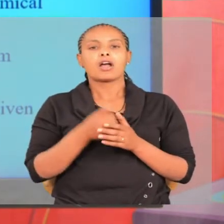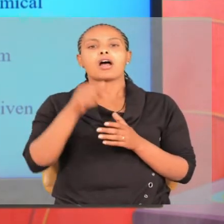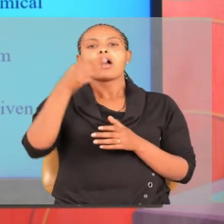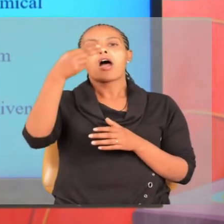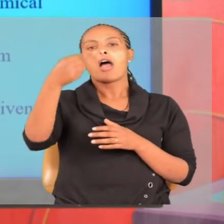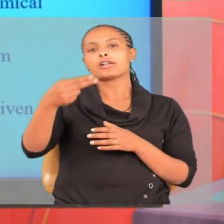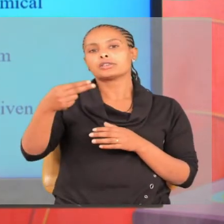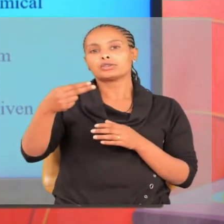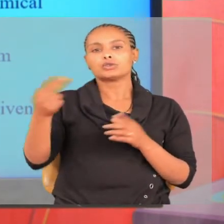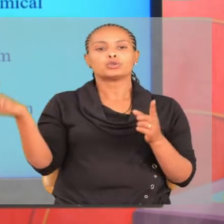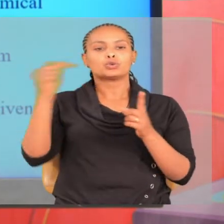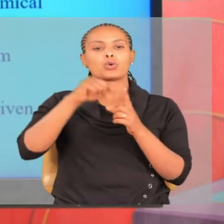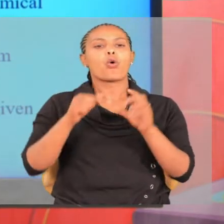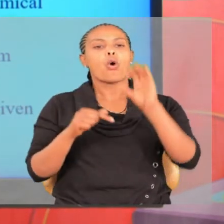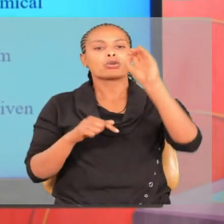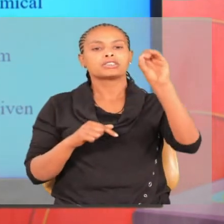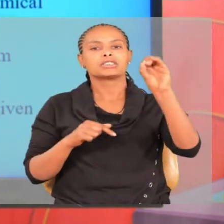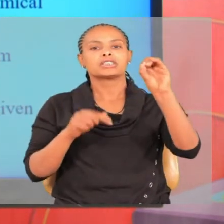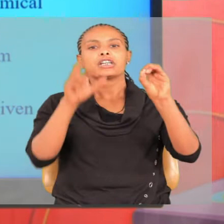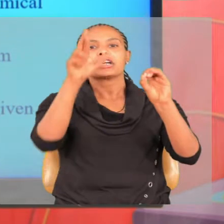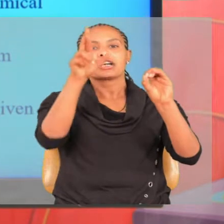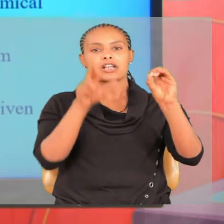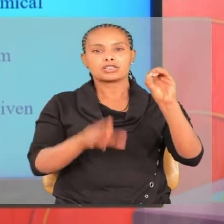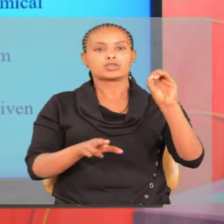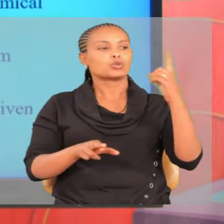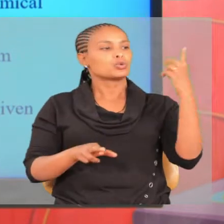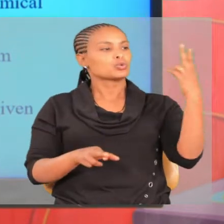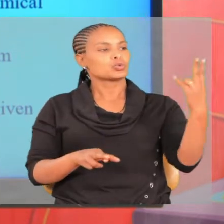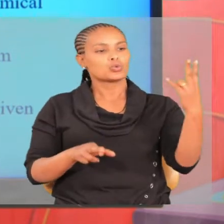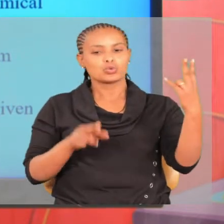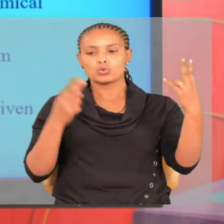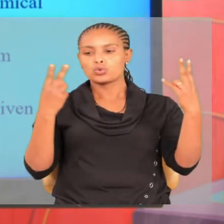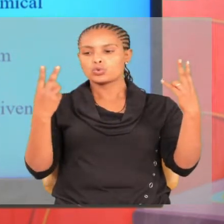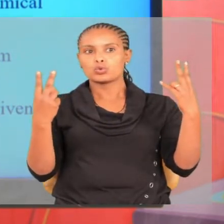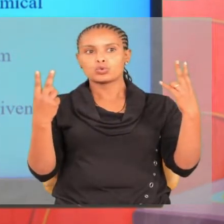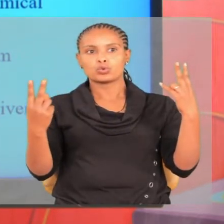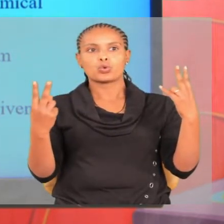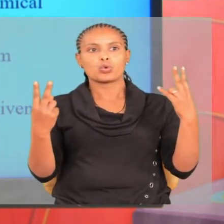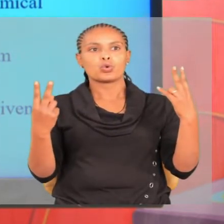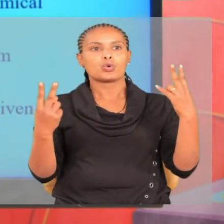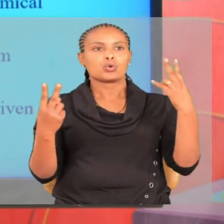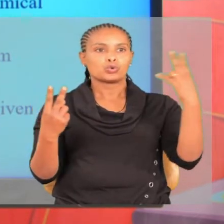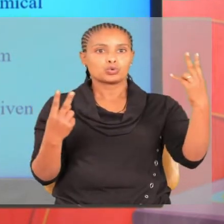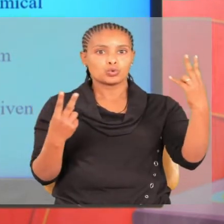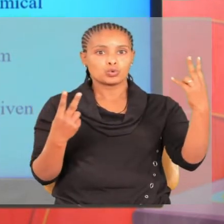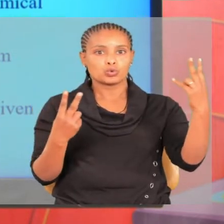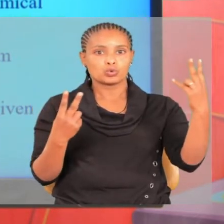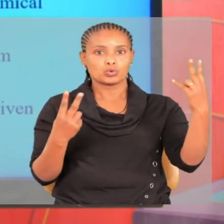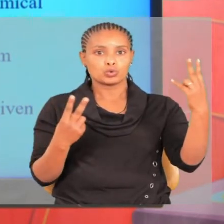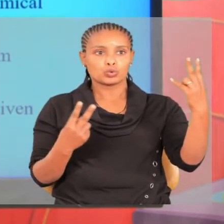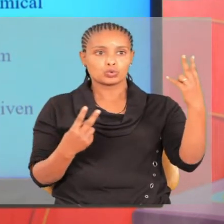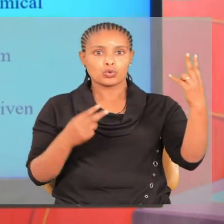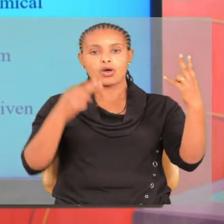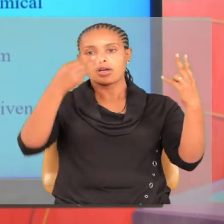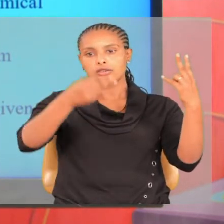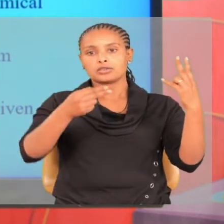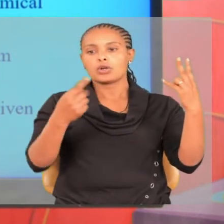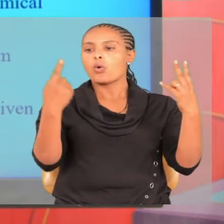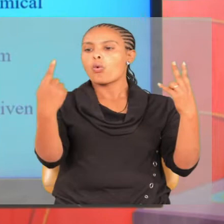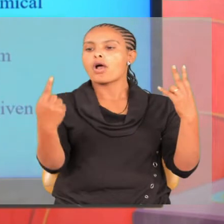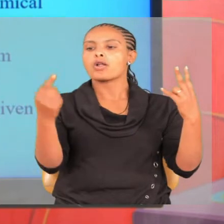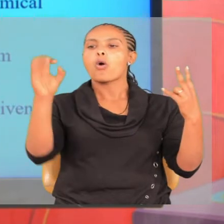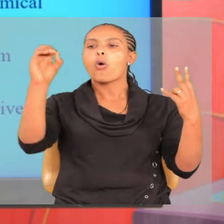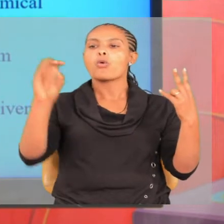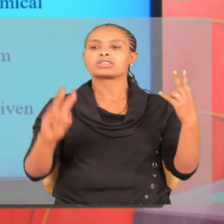hydrogen to oxygen ratio is 2:1. You see, 2 hydrogen atoms combine with 1